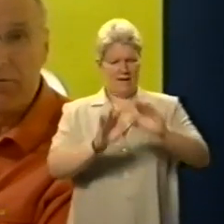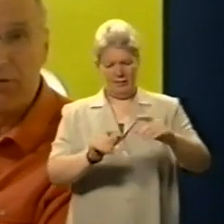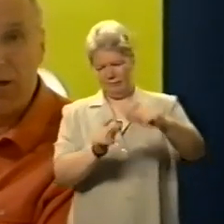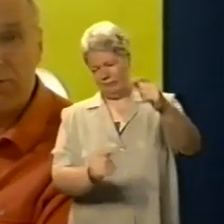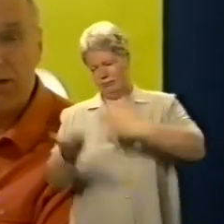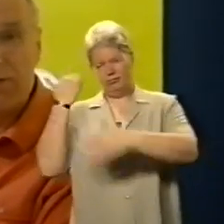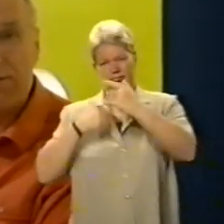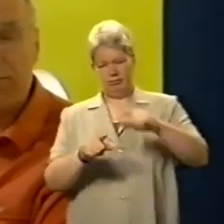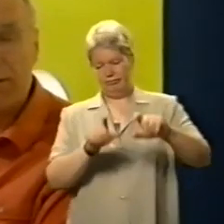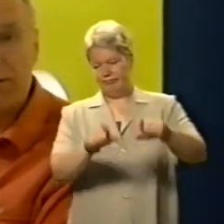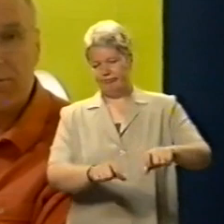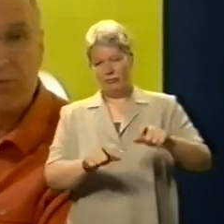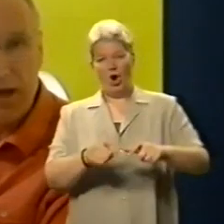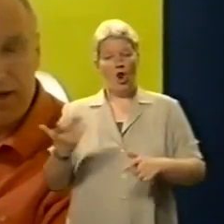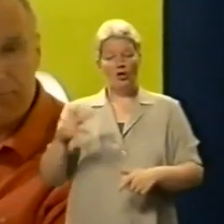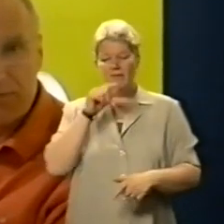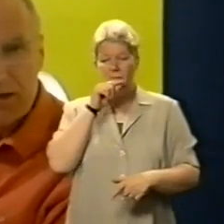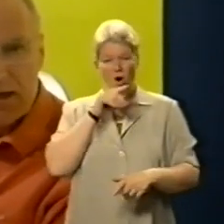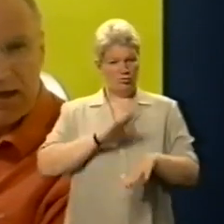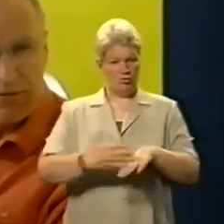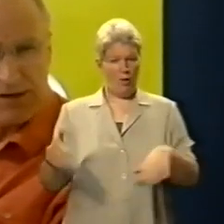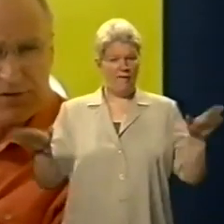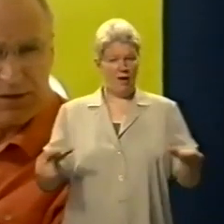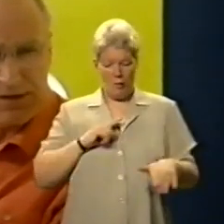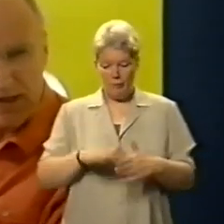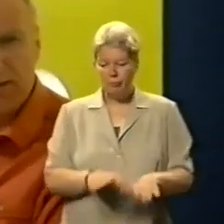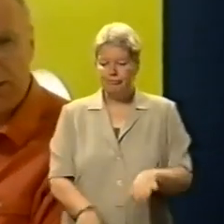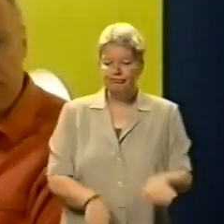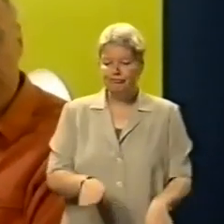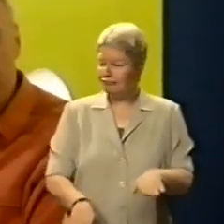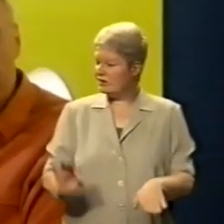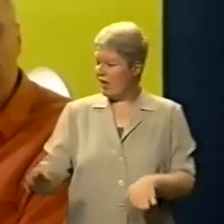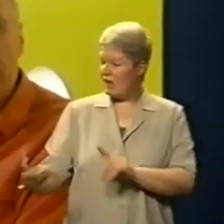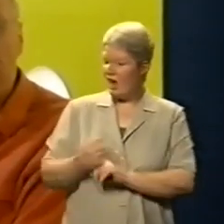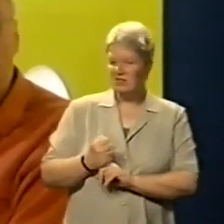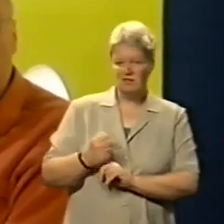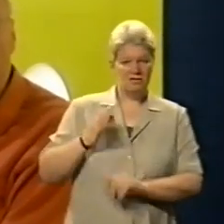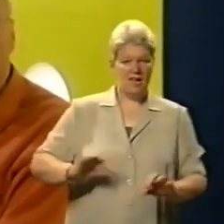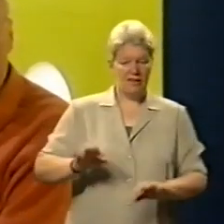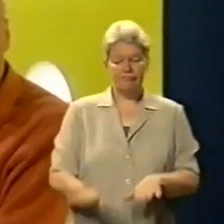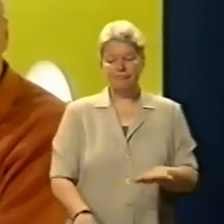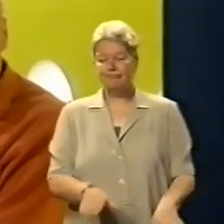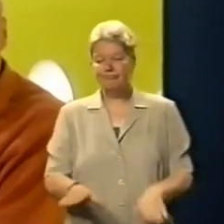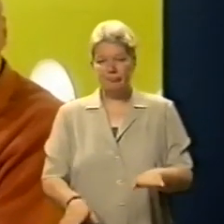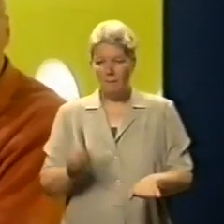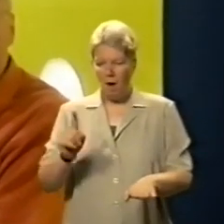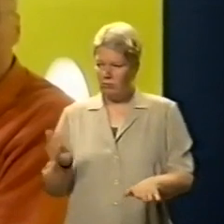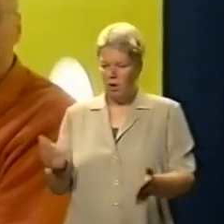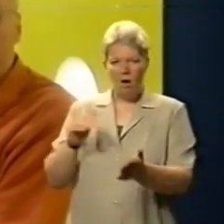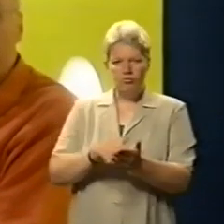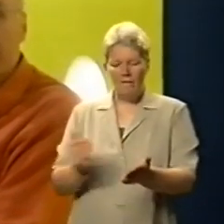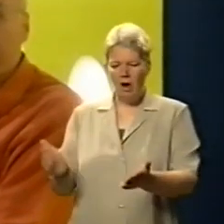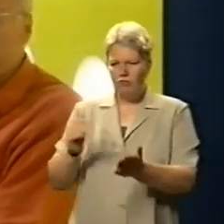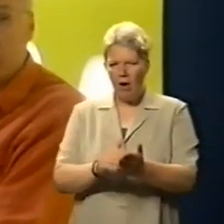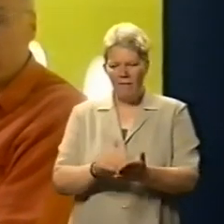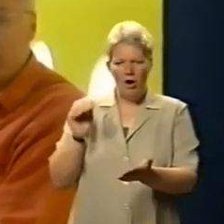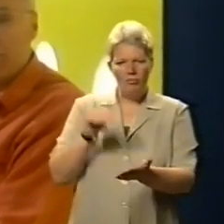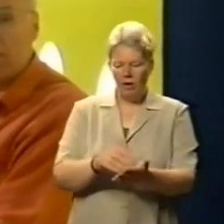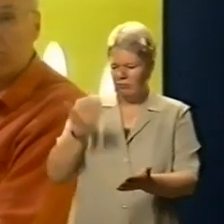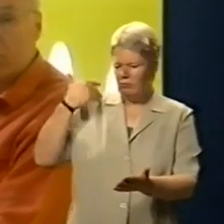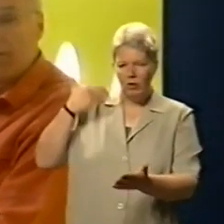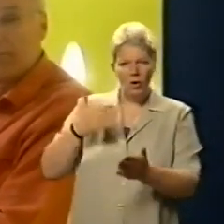some gradually lost the ability to fly. Ever since the first settlers arrived, bringing new threats with them, the flightless birds have been